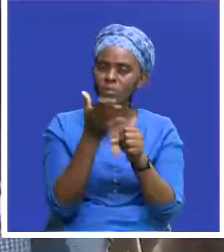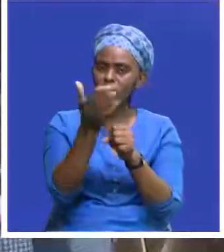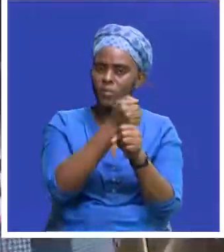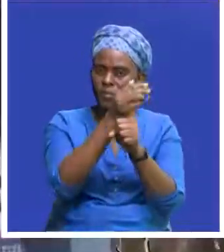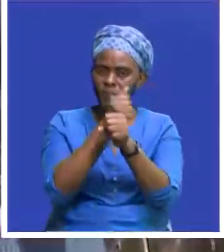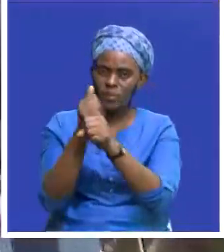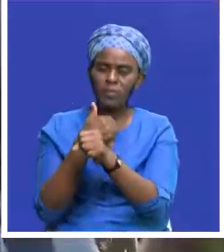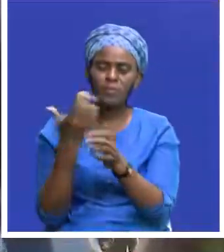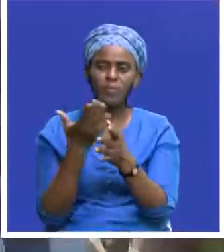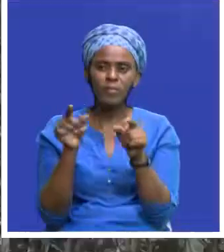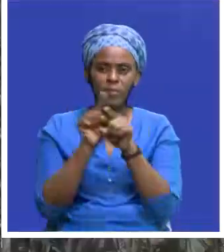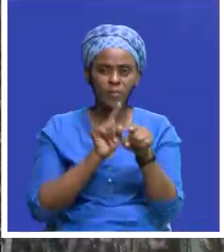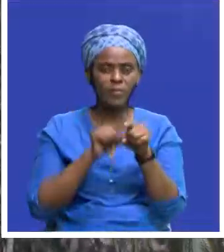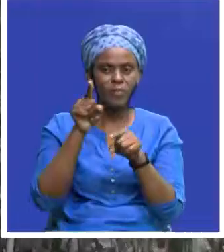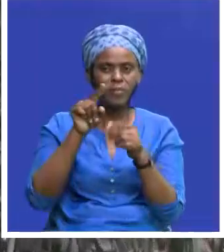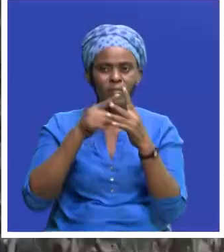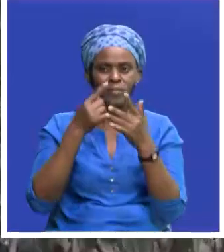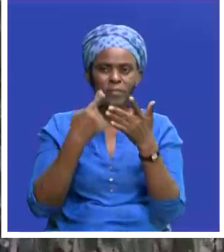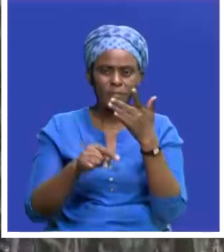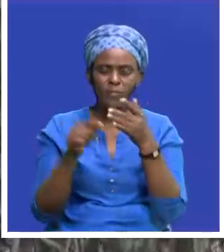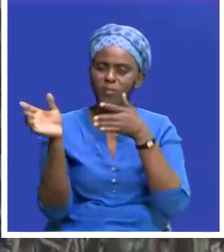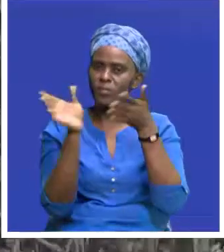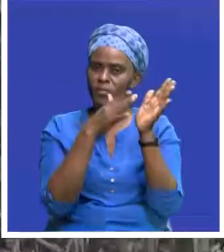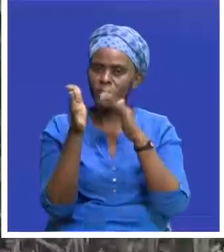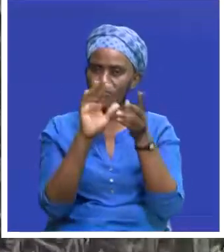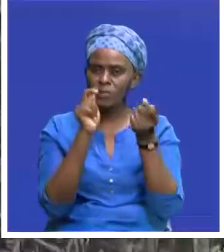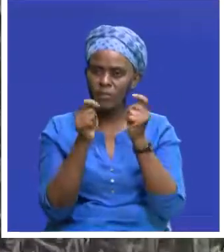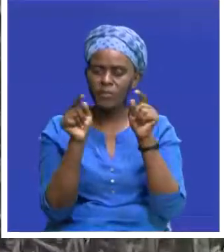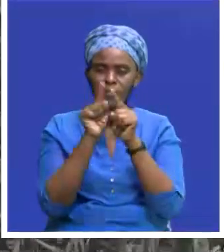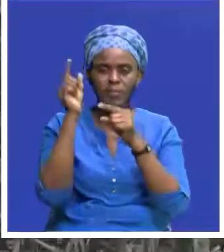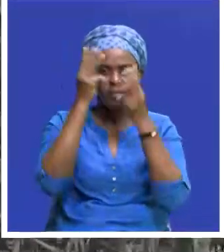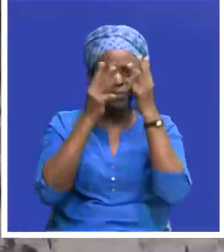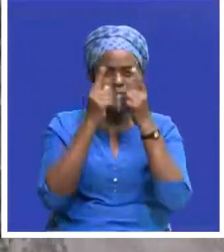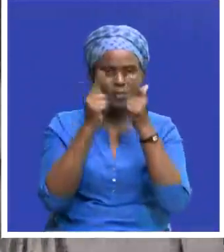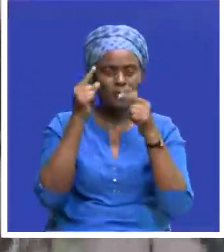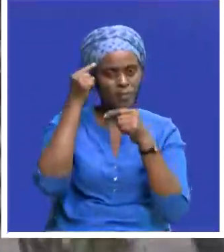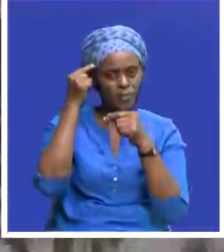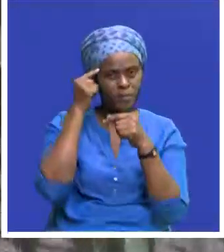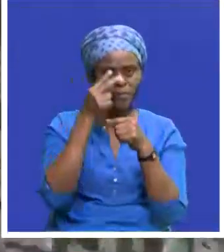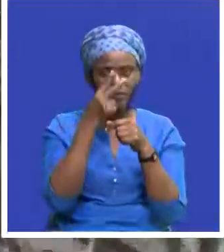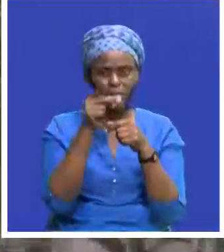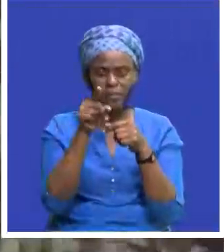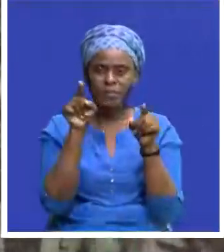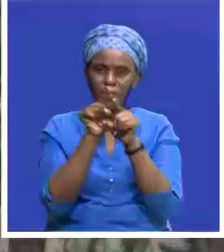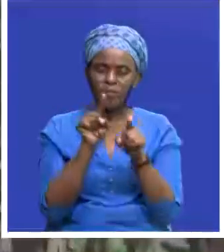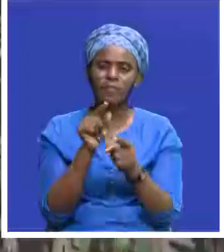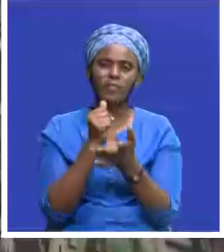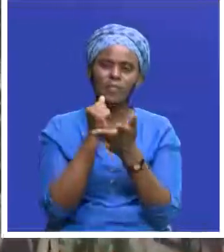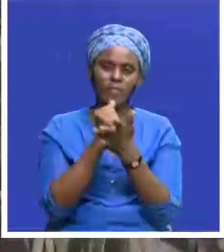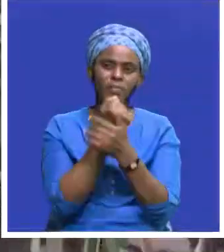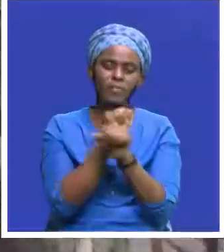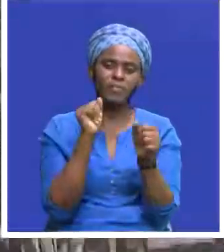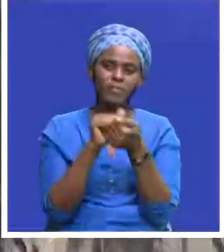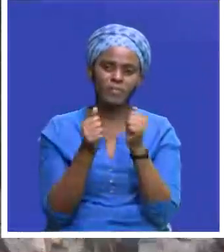drought situation arising from changes in the weather pattern is a matter of concern that government is looking into to arrest the situation,